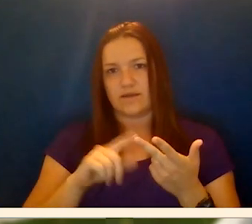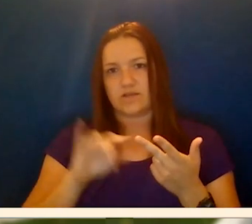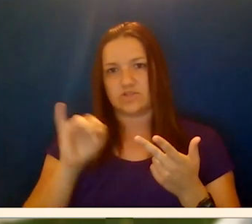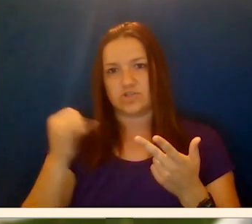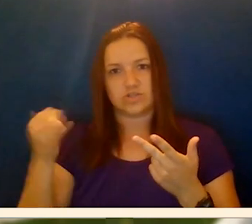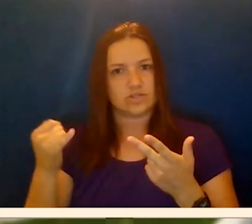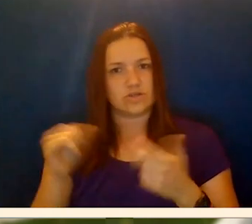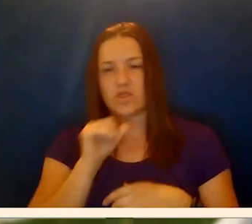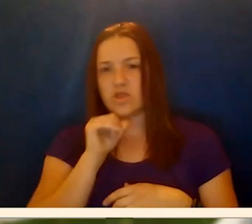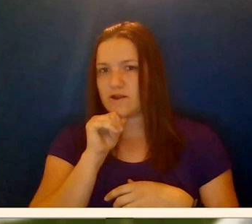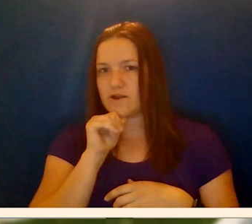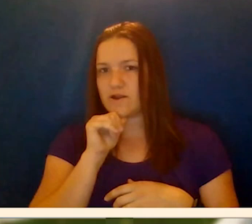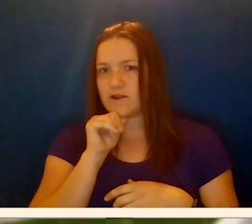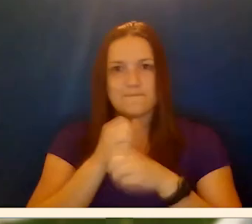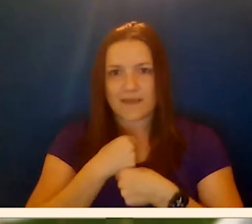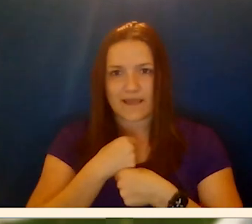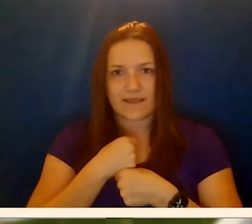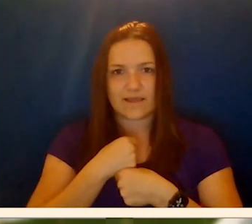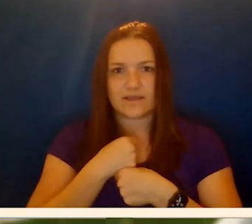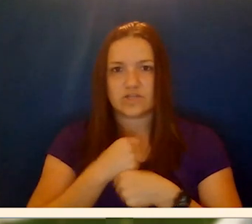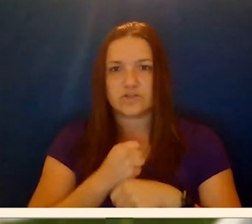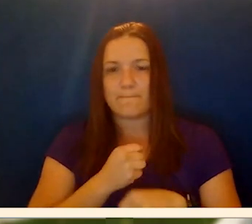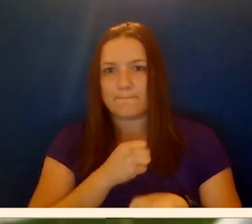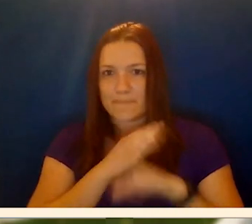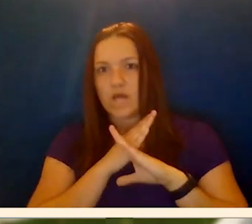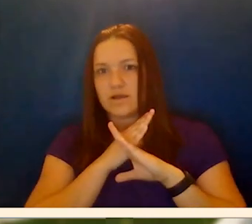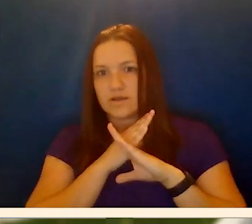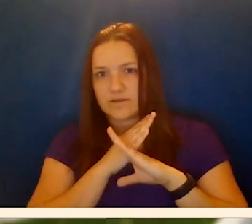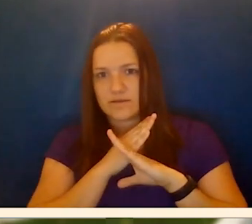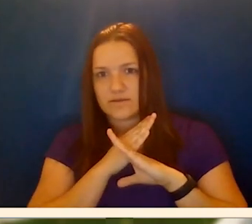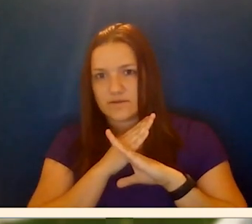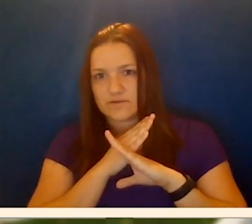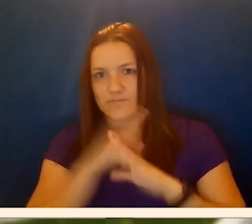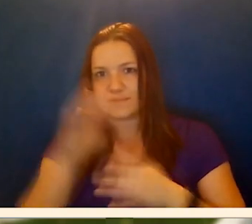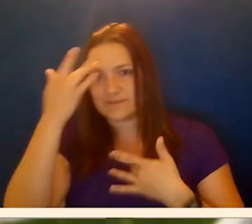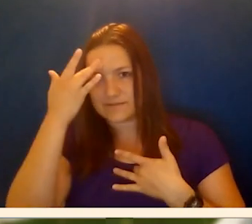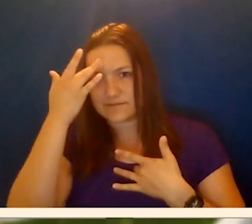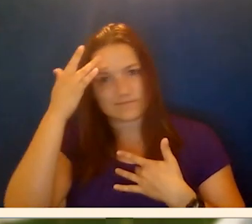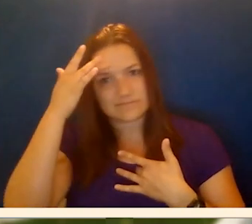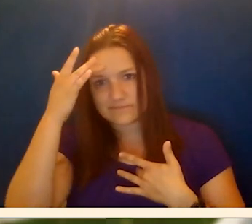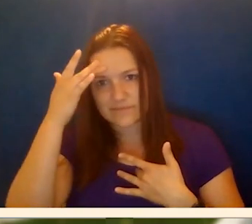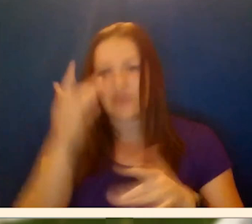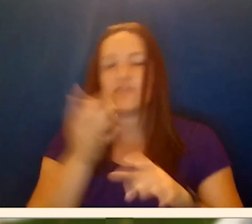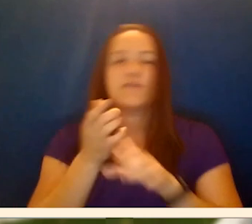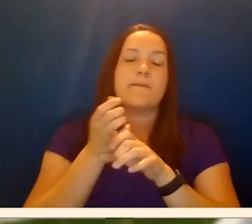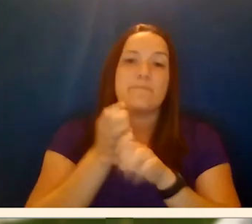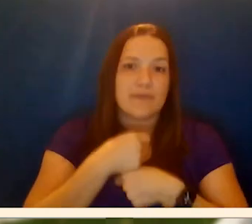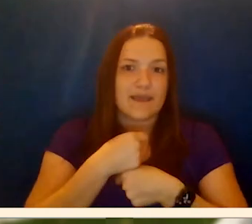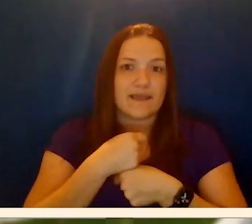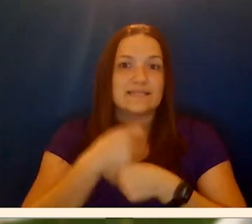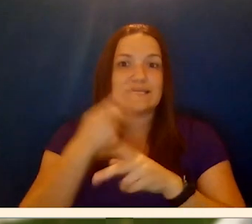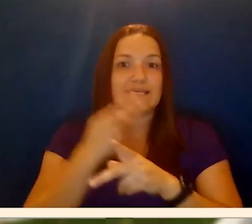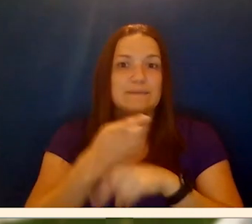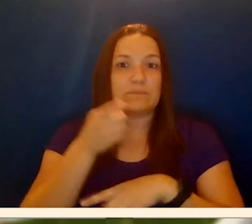were never designed or created to prevent somebody from becoming infected. They were designed to keep